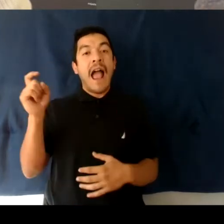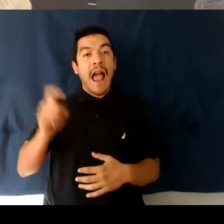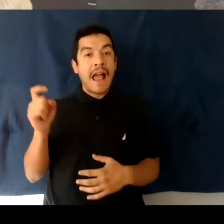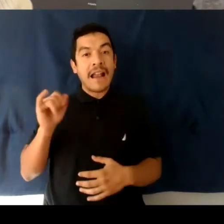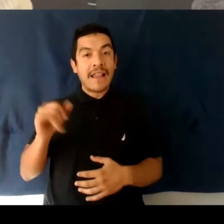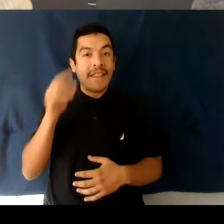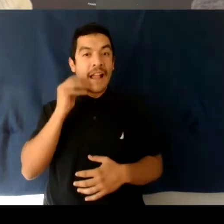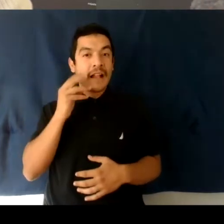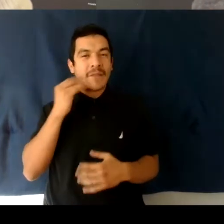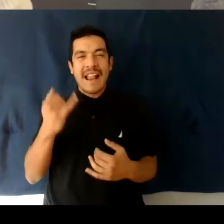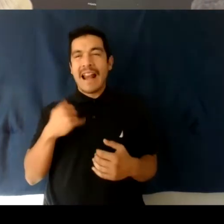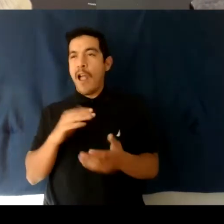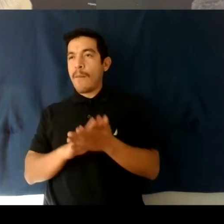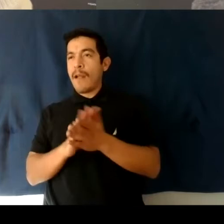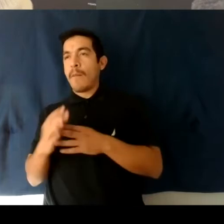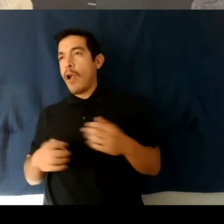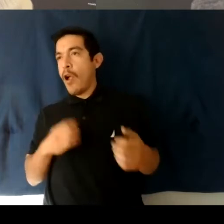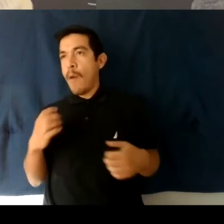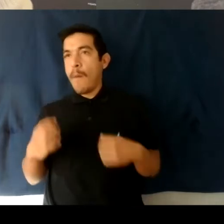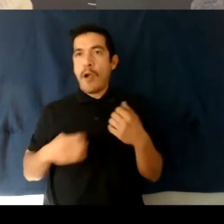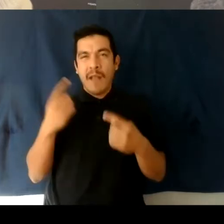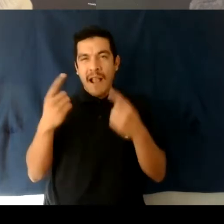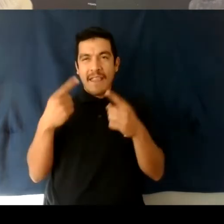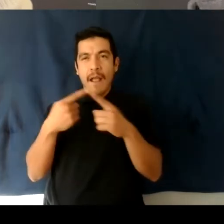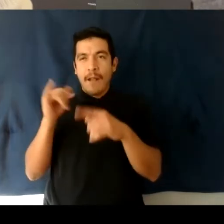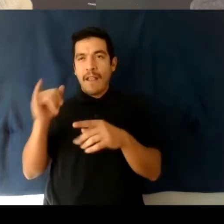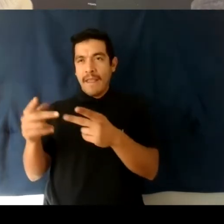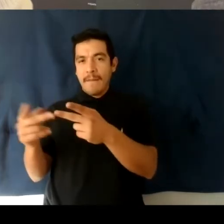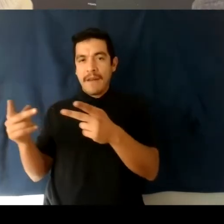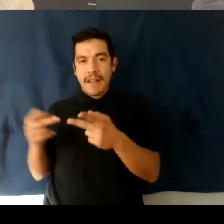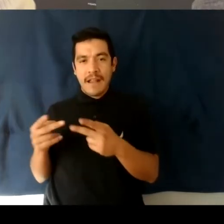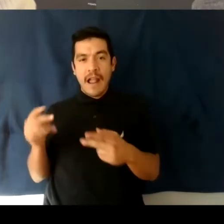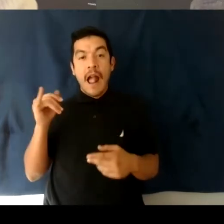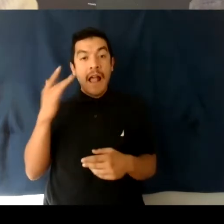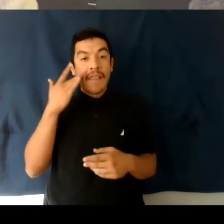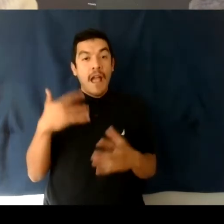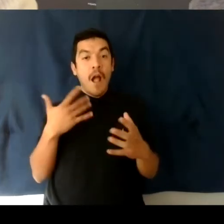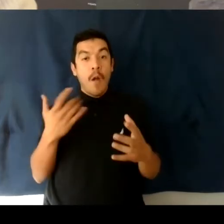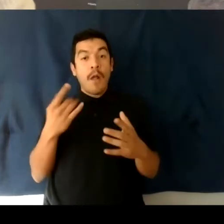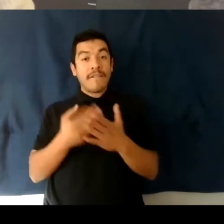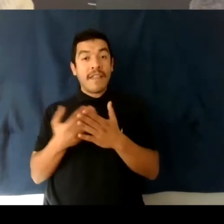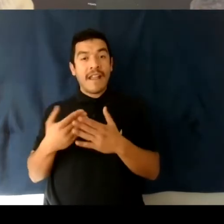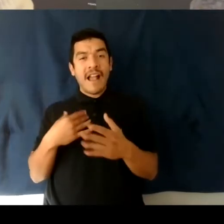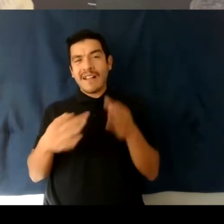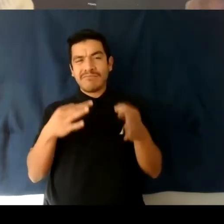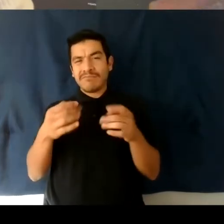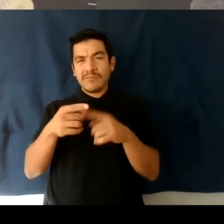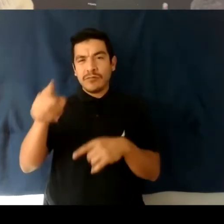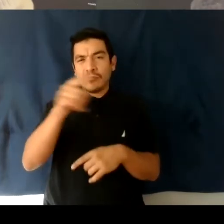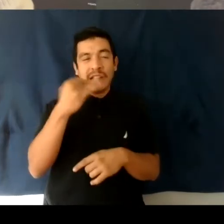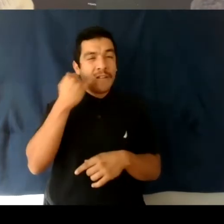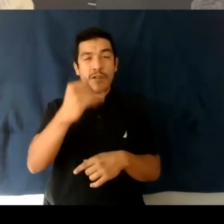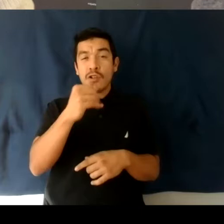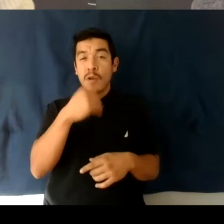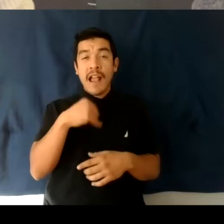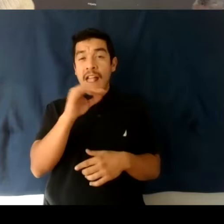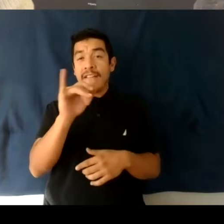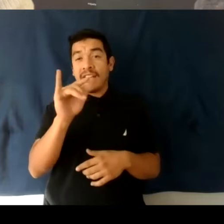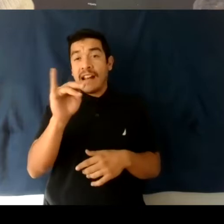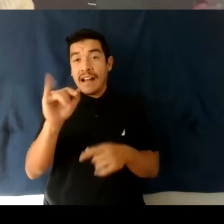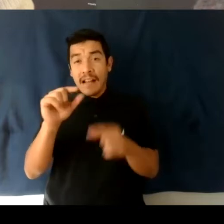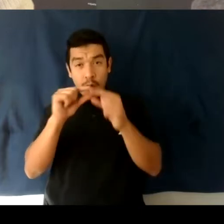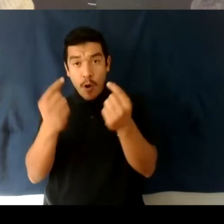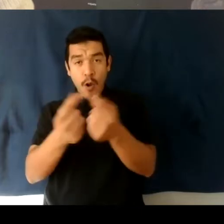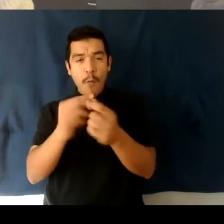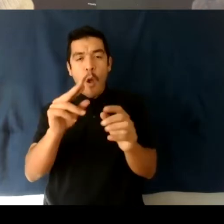getting emotional just thinking about having that space. And Mhm. that's why one of the things that I tell you, if you don't have an affinity group, or just a